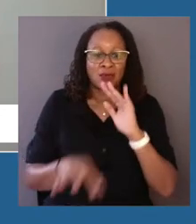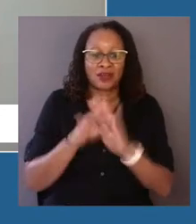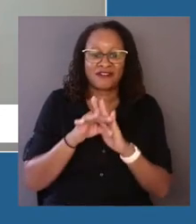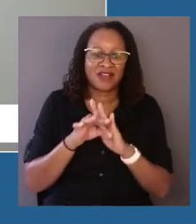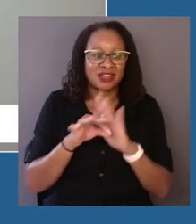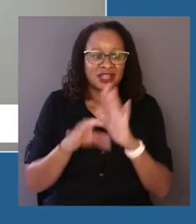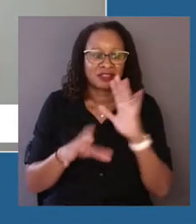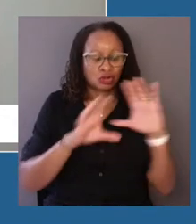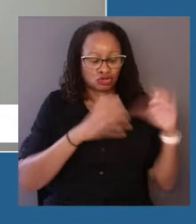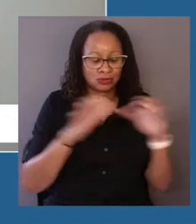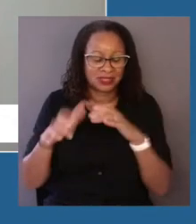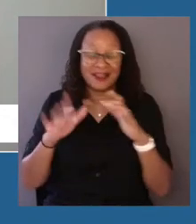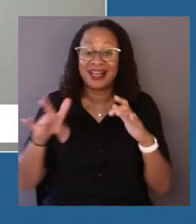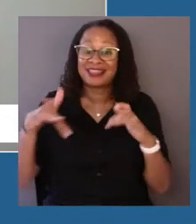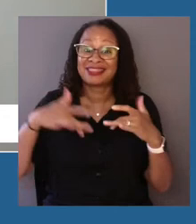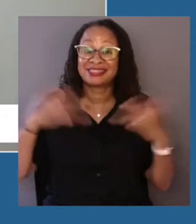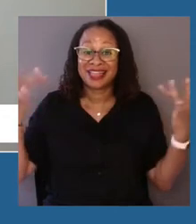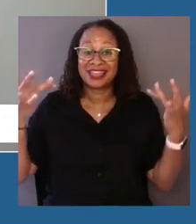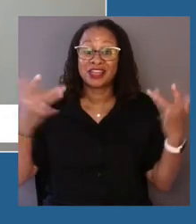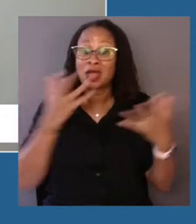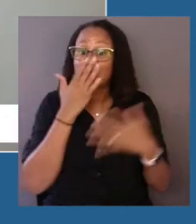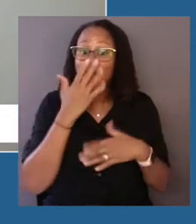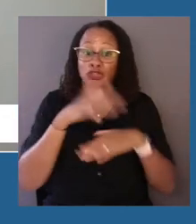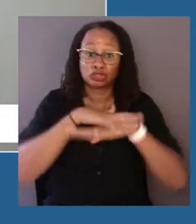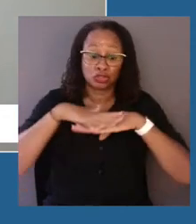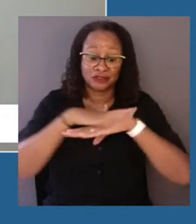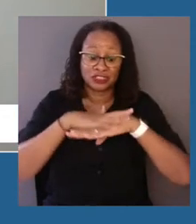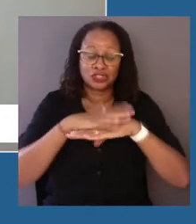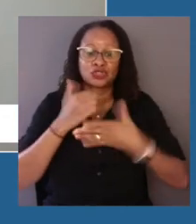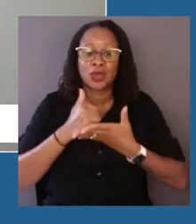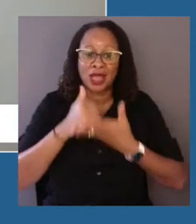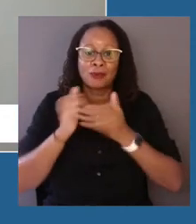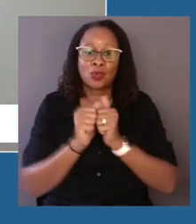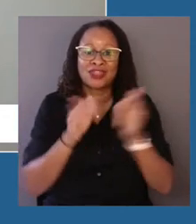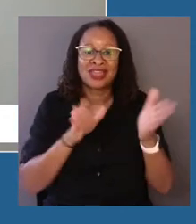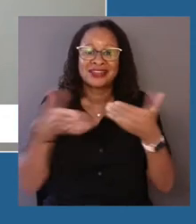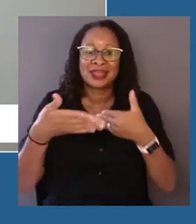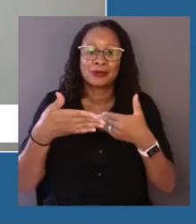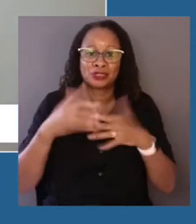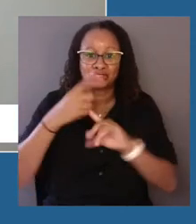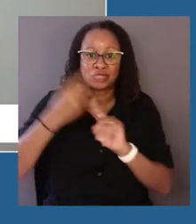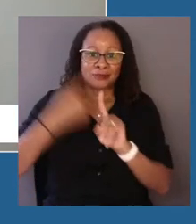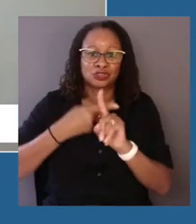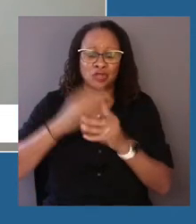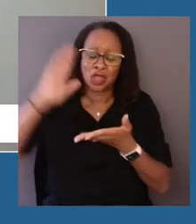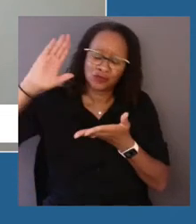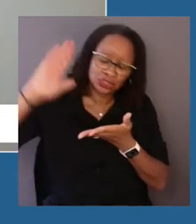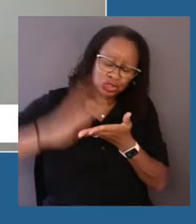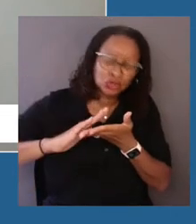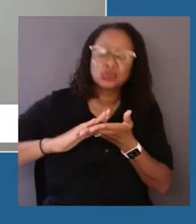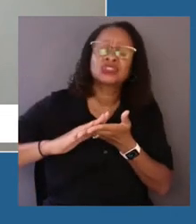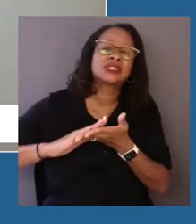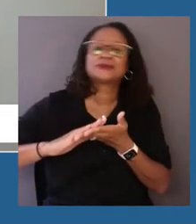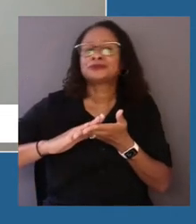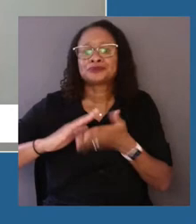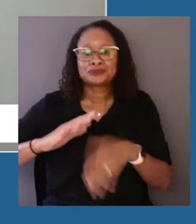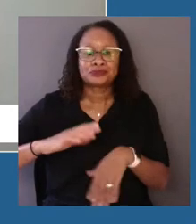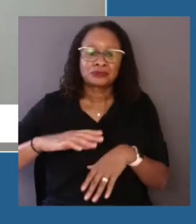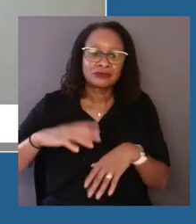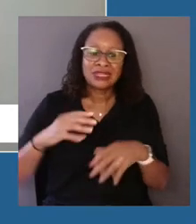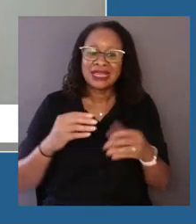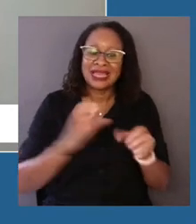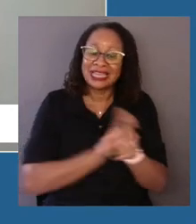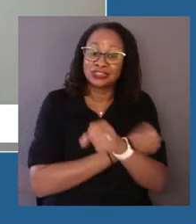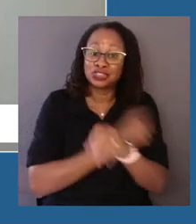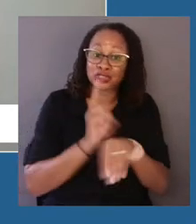surfaces to help with the neighborhood temperatures, but we're also reducing energy consumption and waste heat from air conditioning, and that helps to save